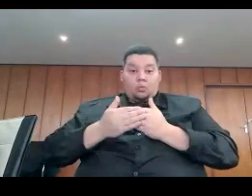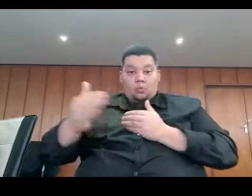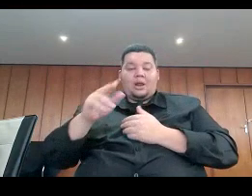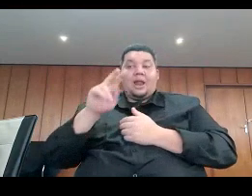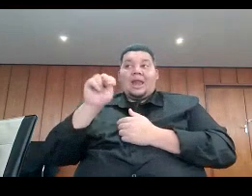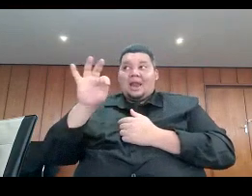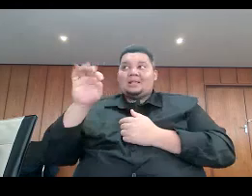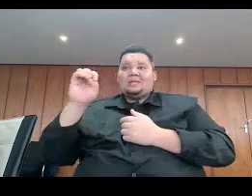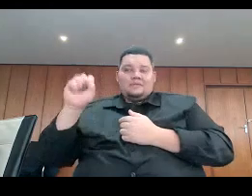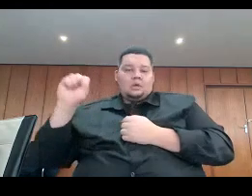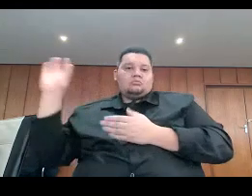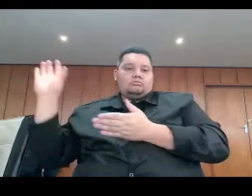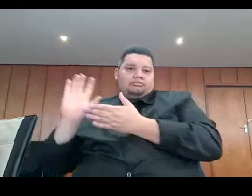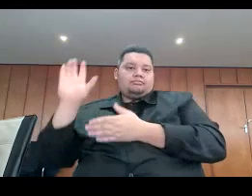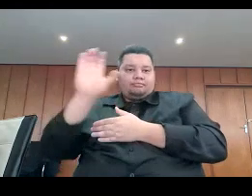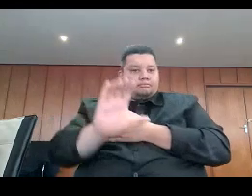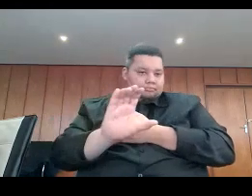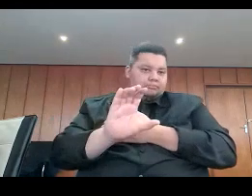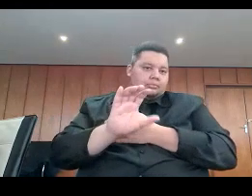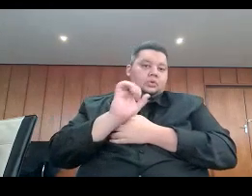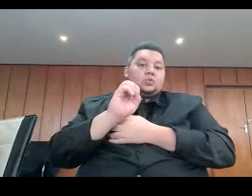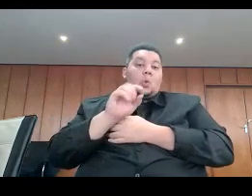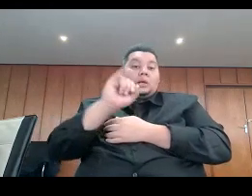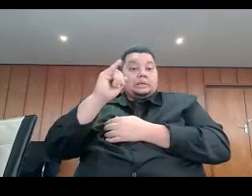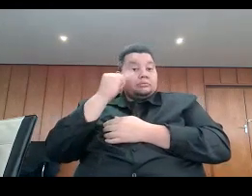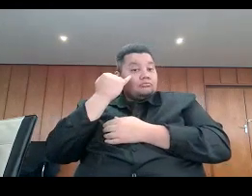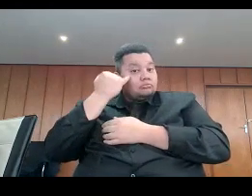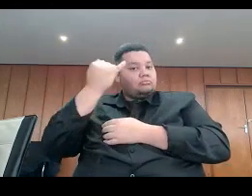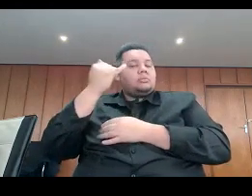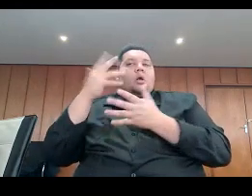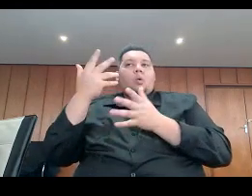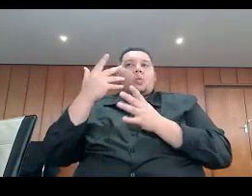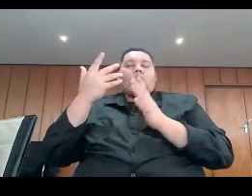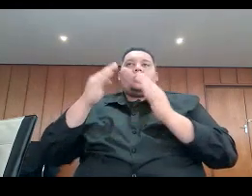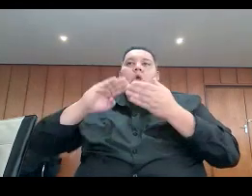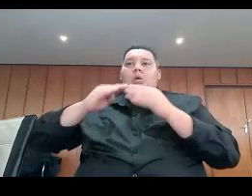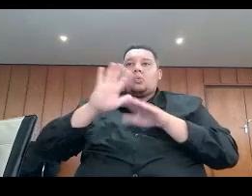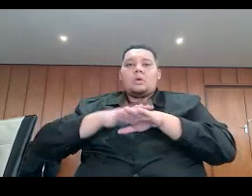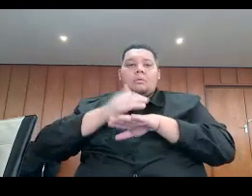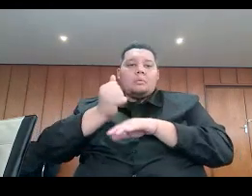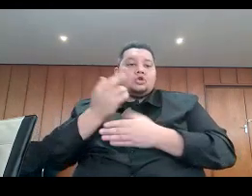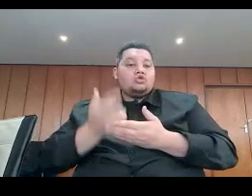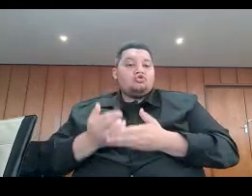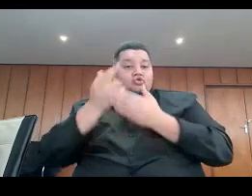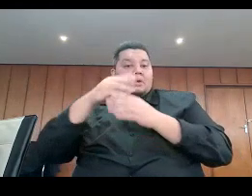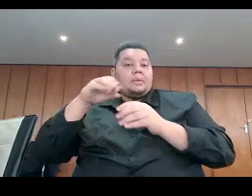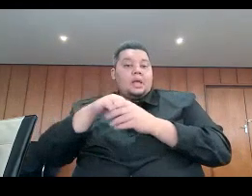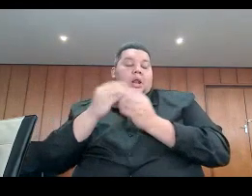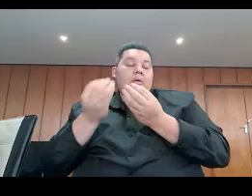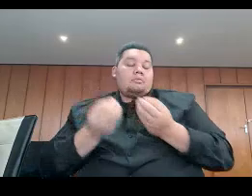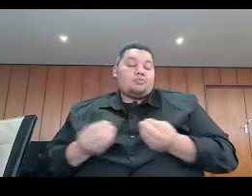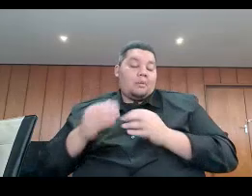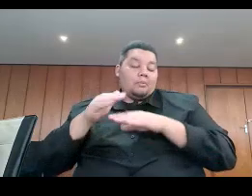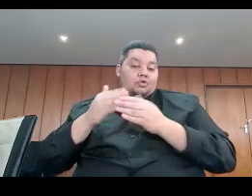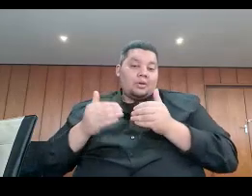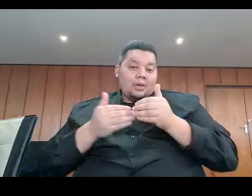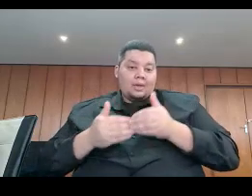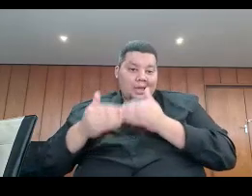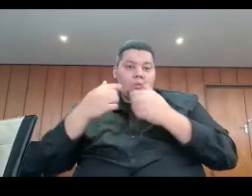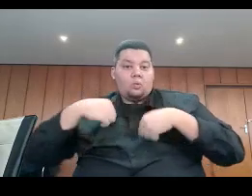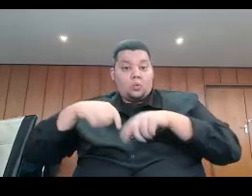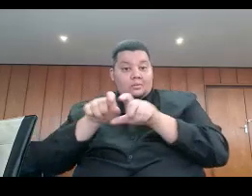NSFAS funded. So this initiative in terms of community-based rehabilitation in primary care has been tested